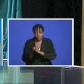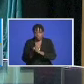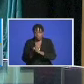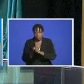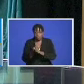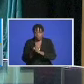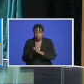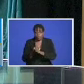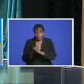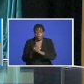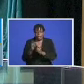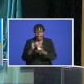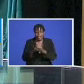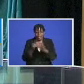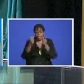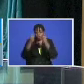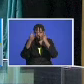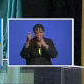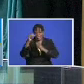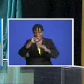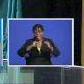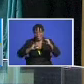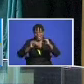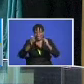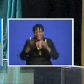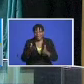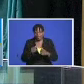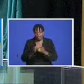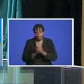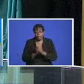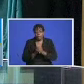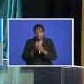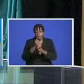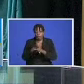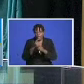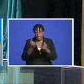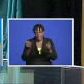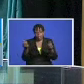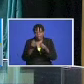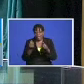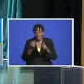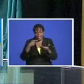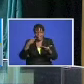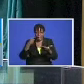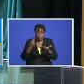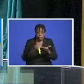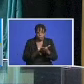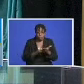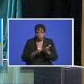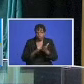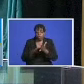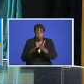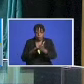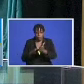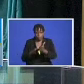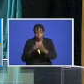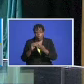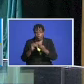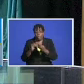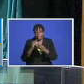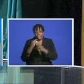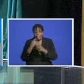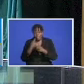stumping scientists. What is, however, assuring is that at this point, no evidence points to it being a more severe form of